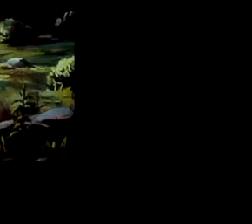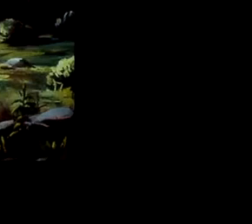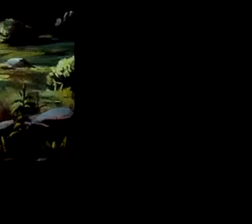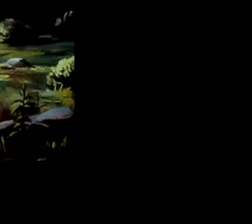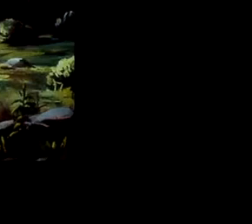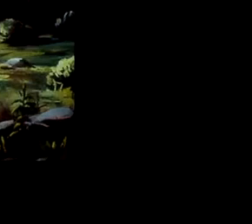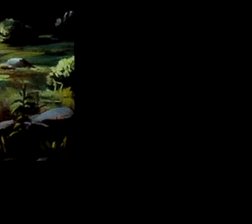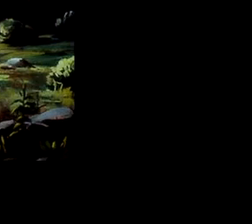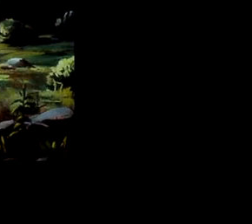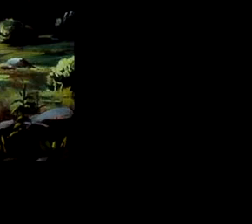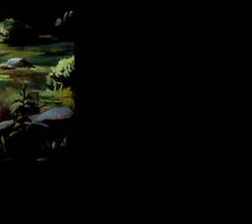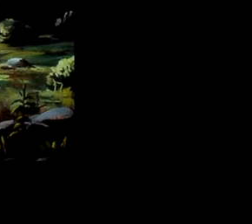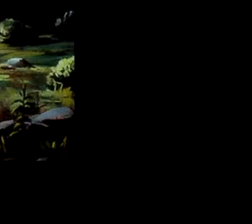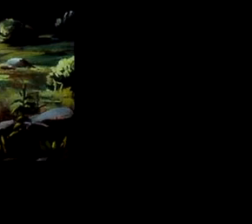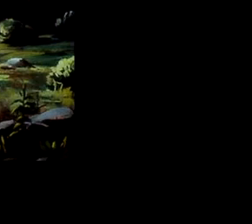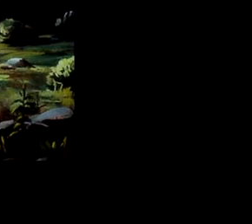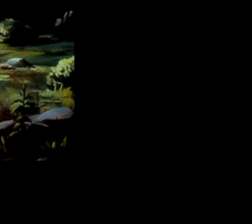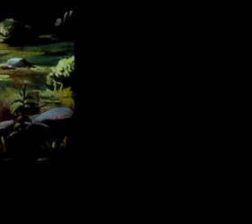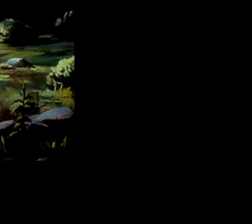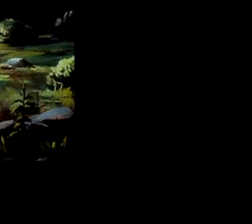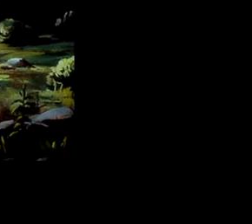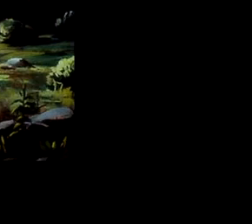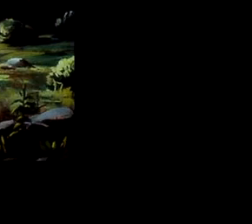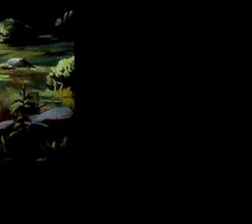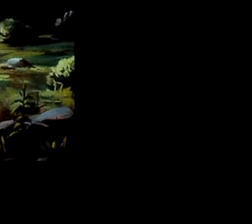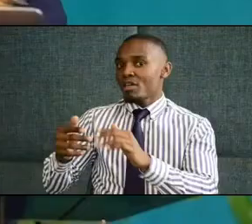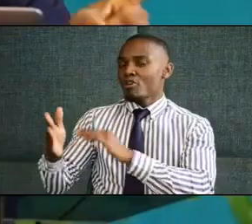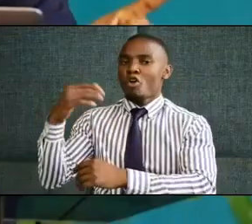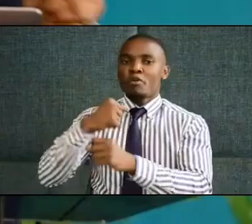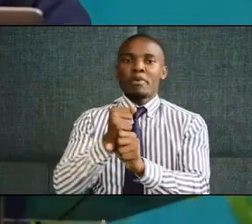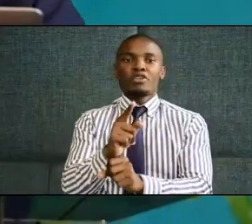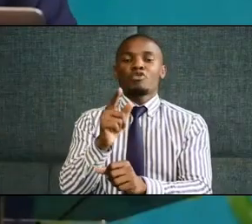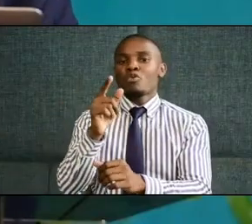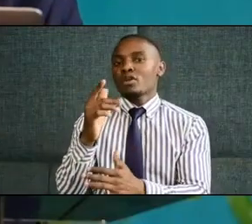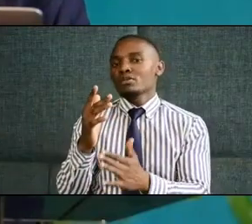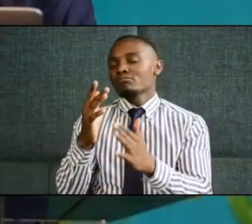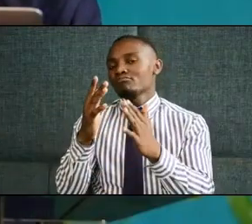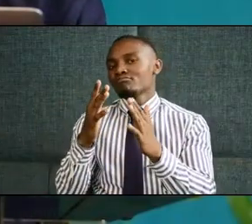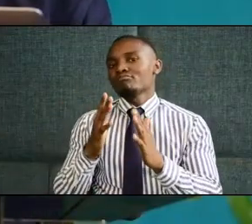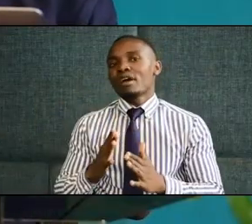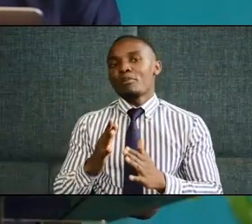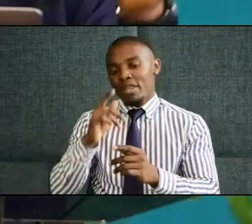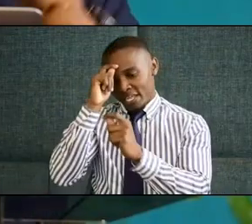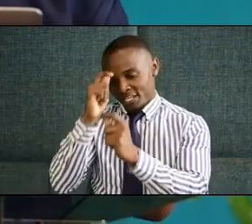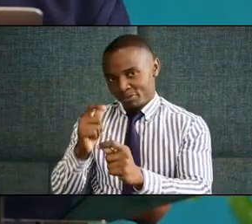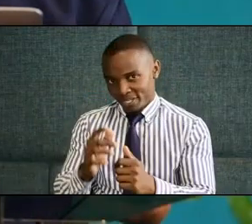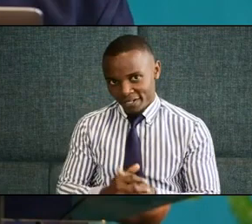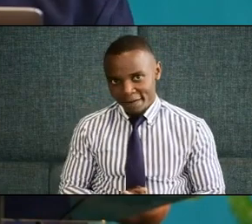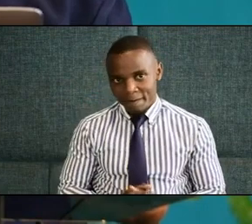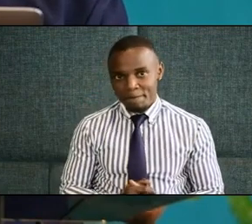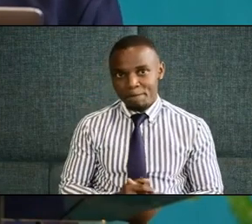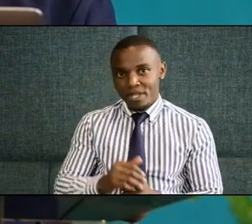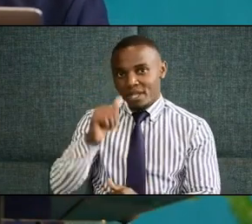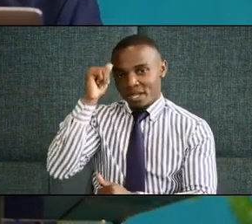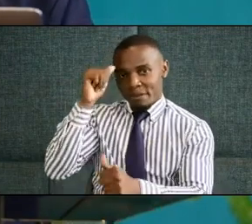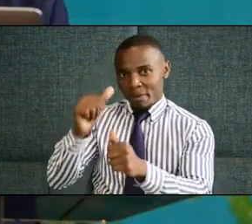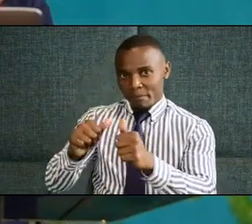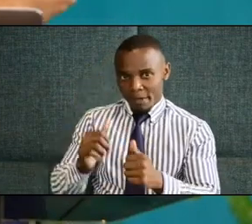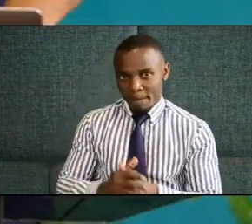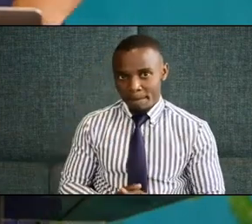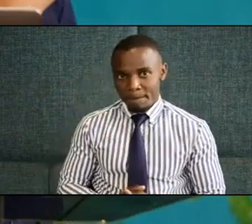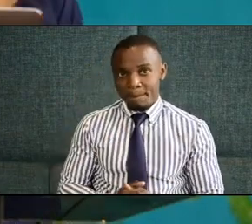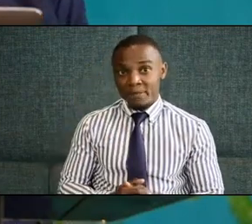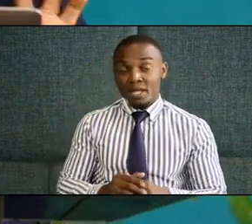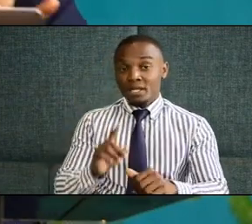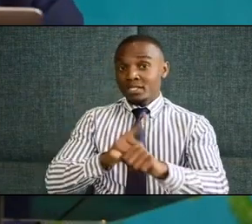Remember you were nobody. Today, God has made you a somebody. Remember.